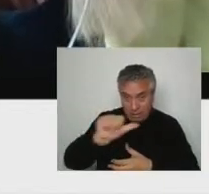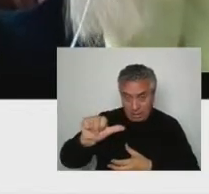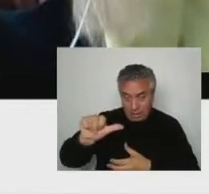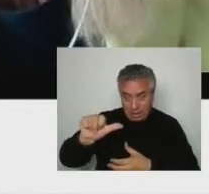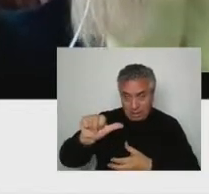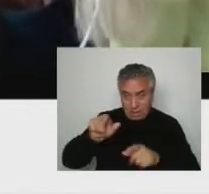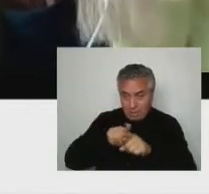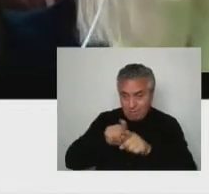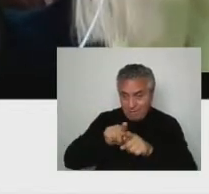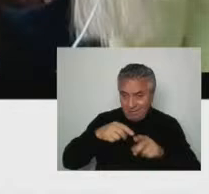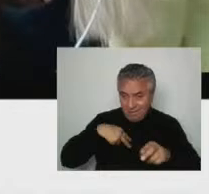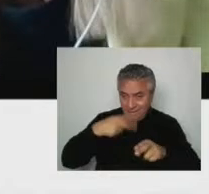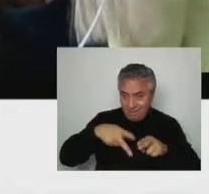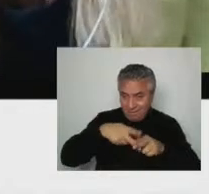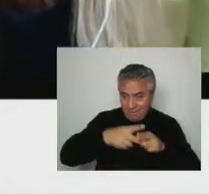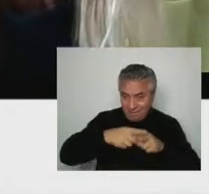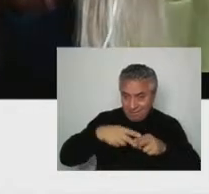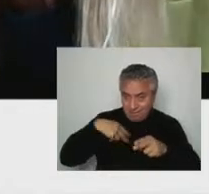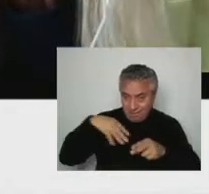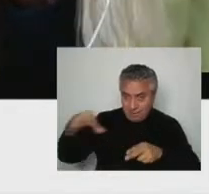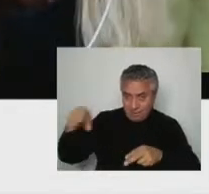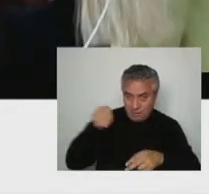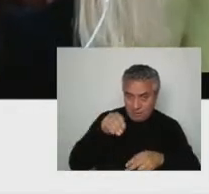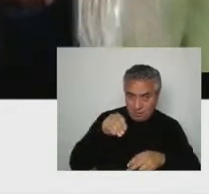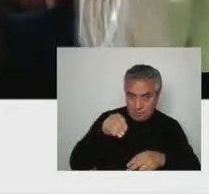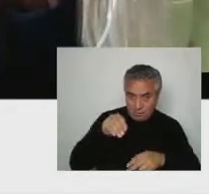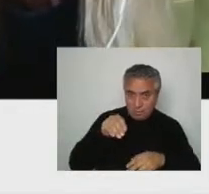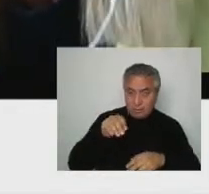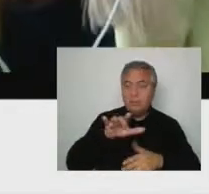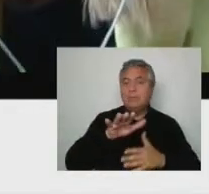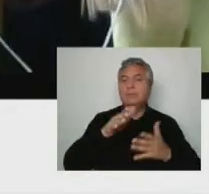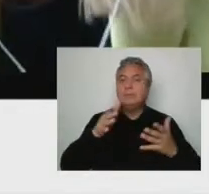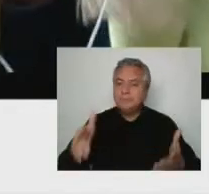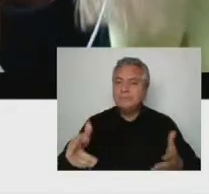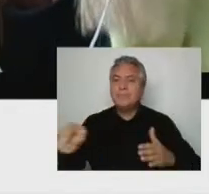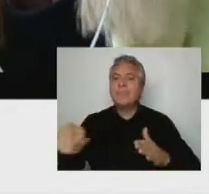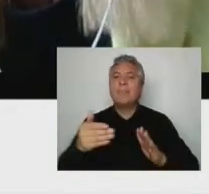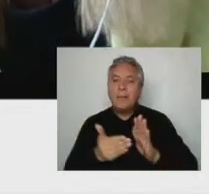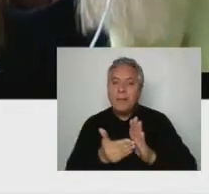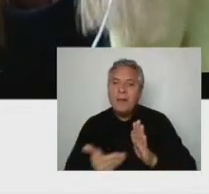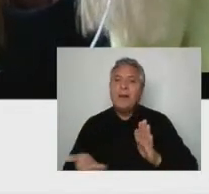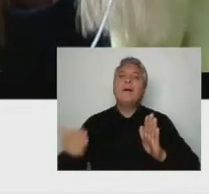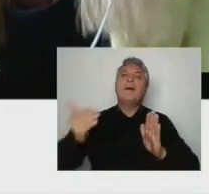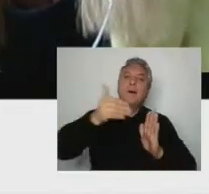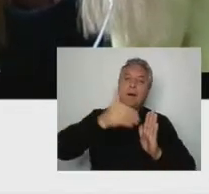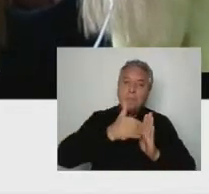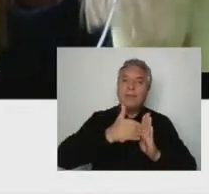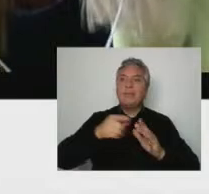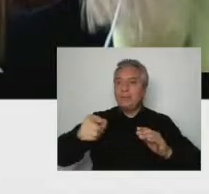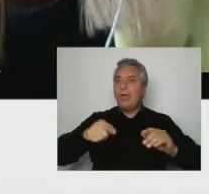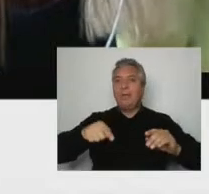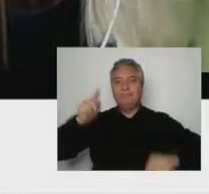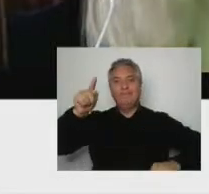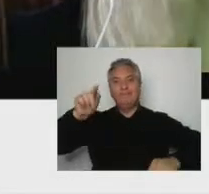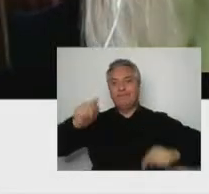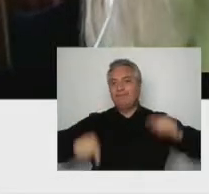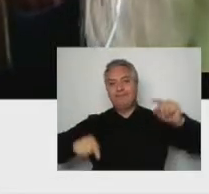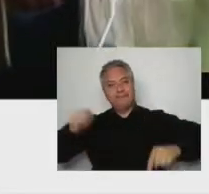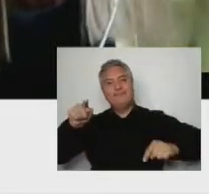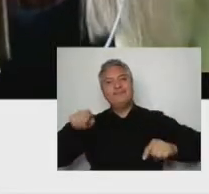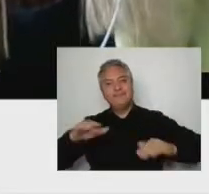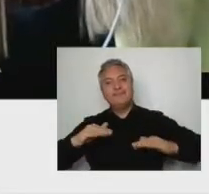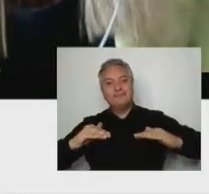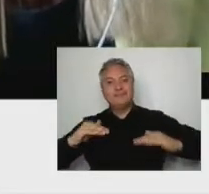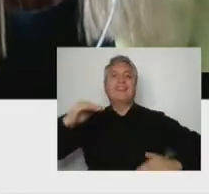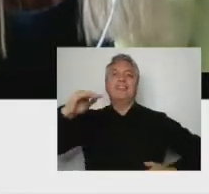but that will also entail problems in the sense that there will be